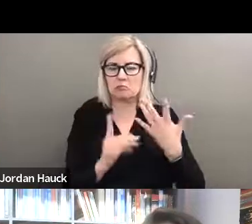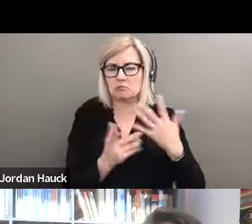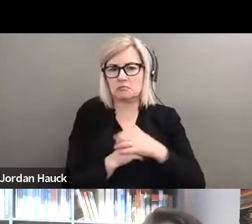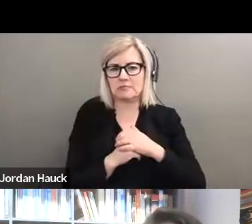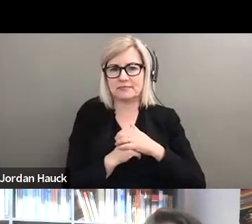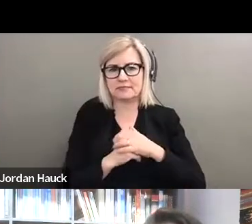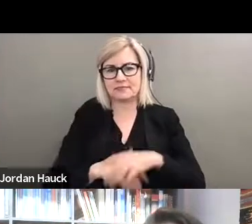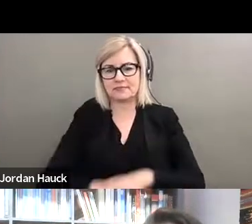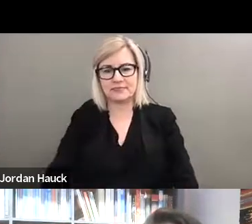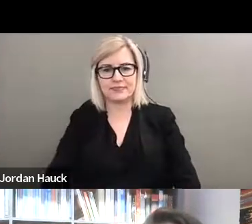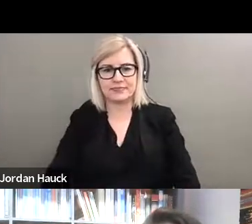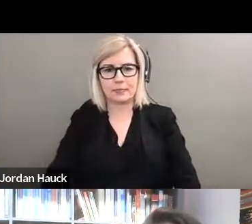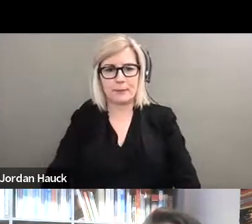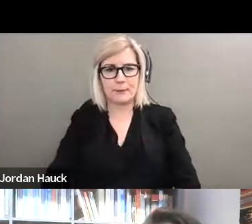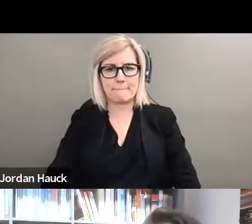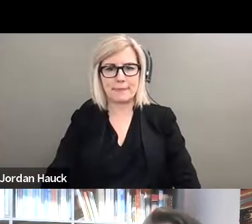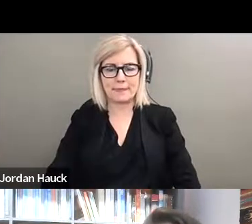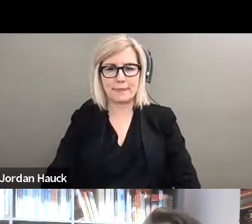option. So